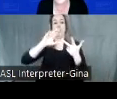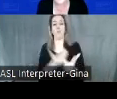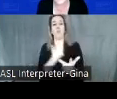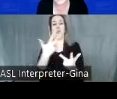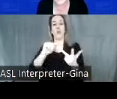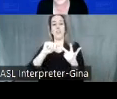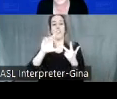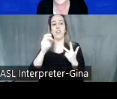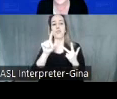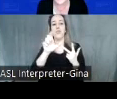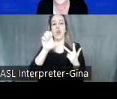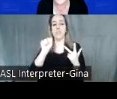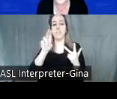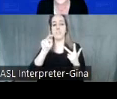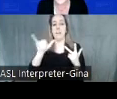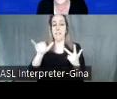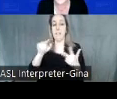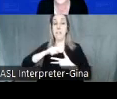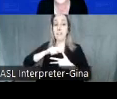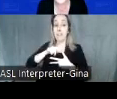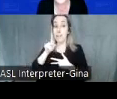Is Christina with us?